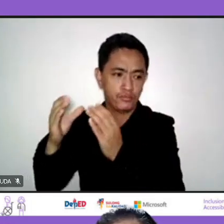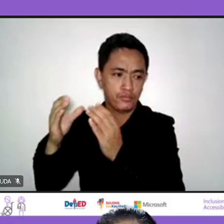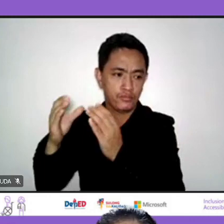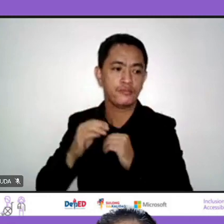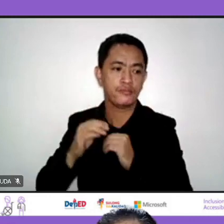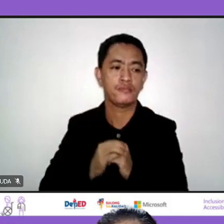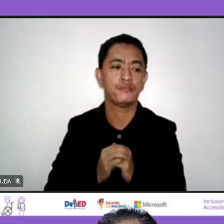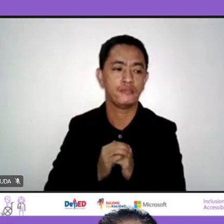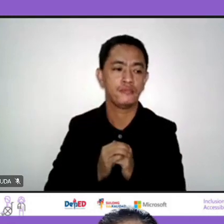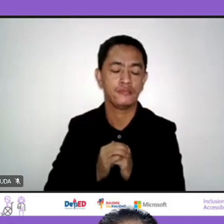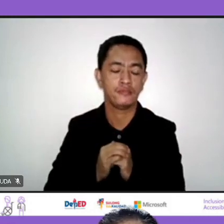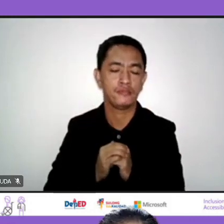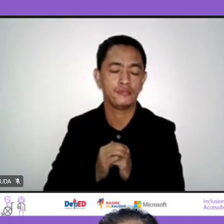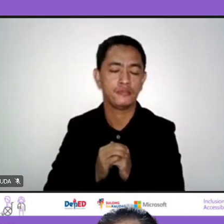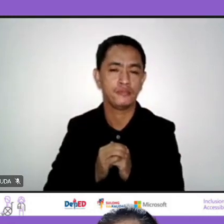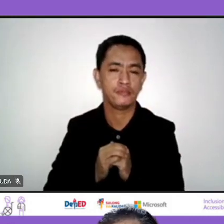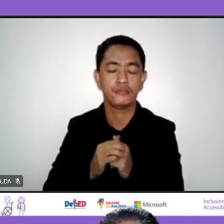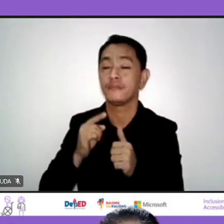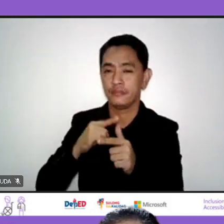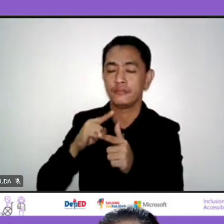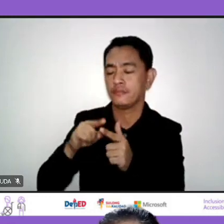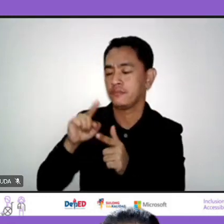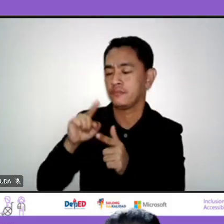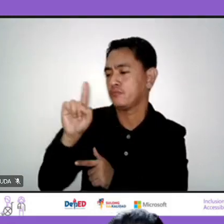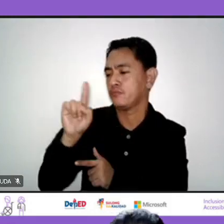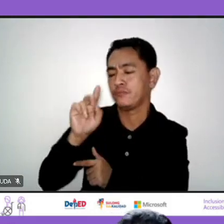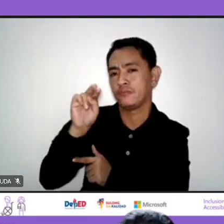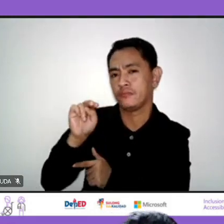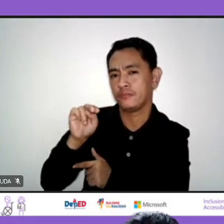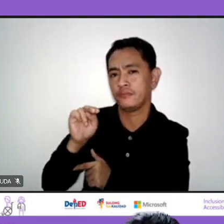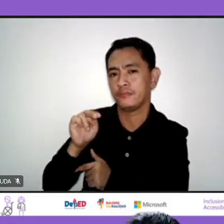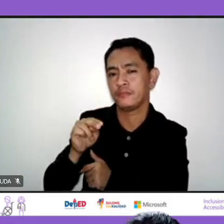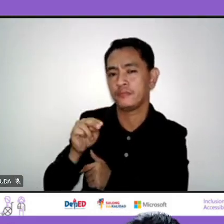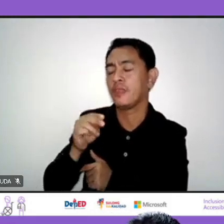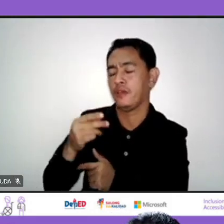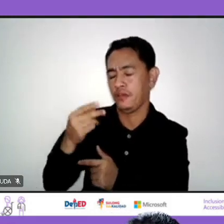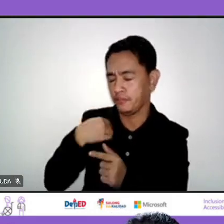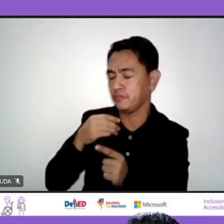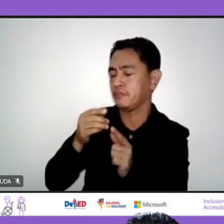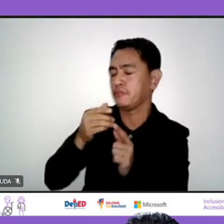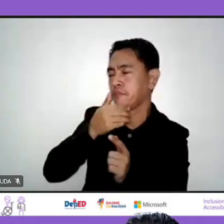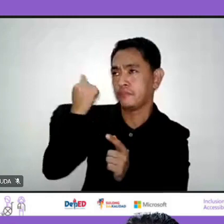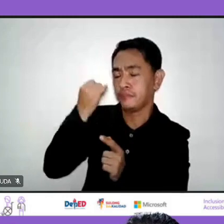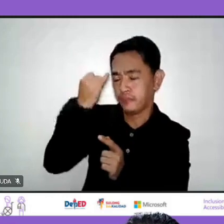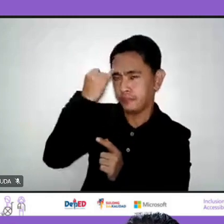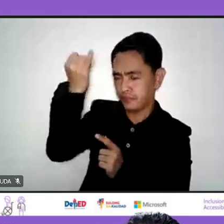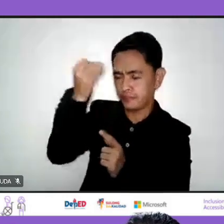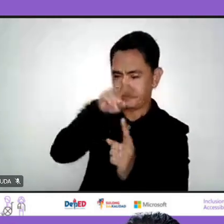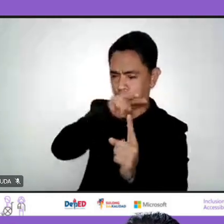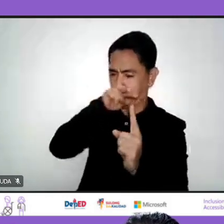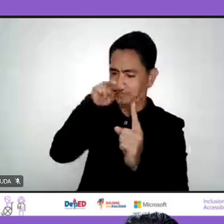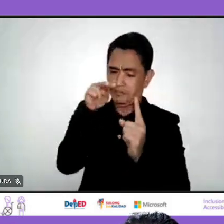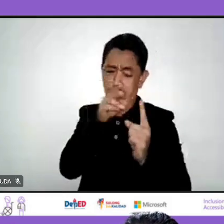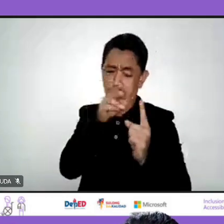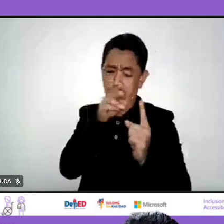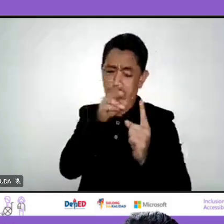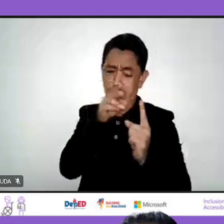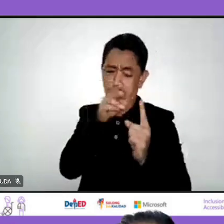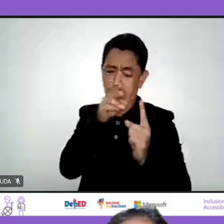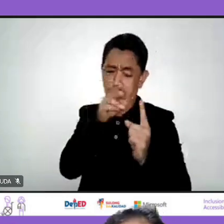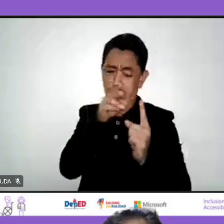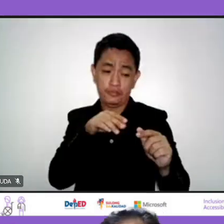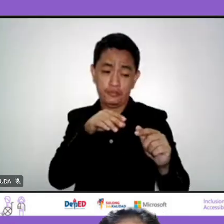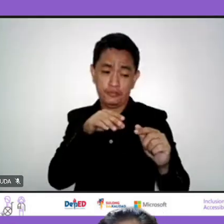para they get to classify them according to at level and those with needs. So when they